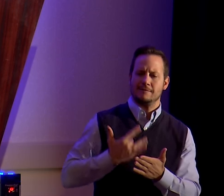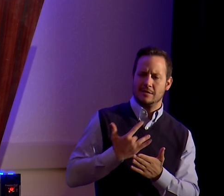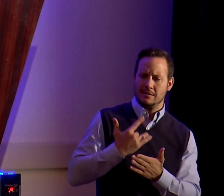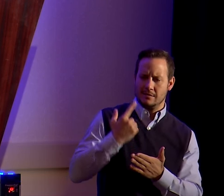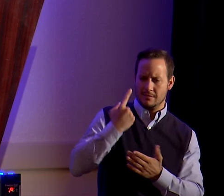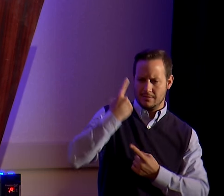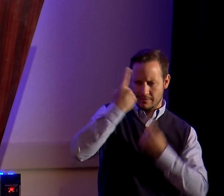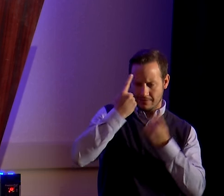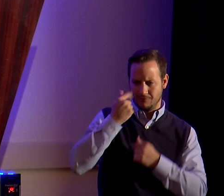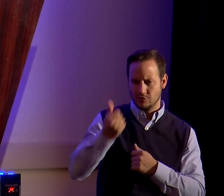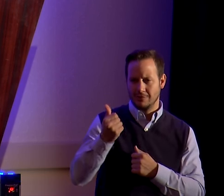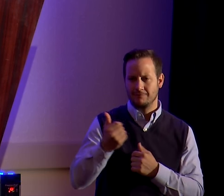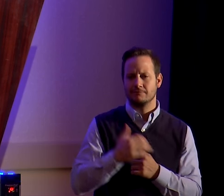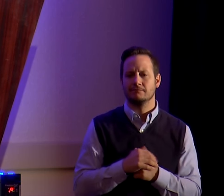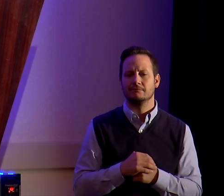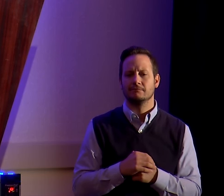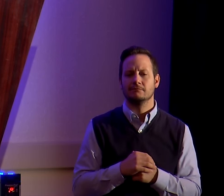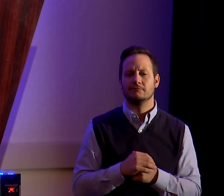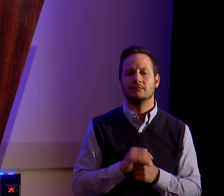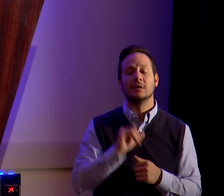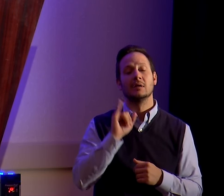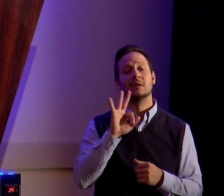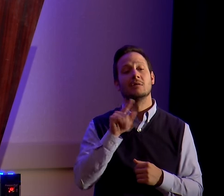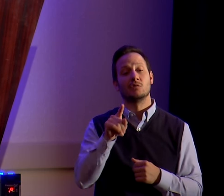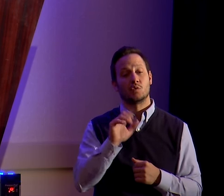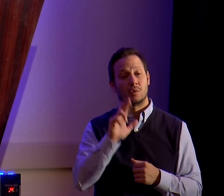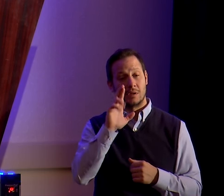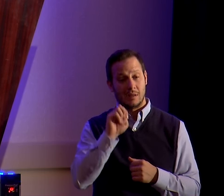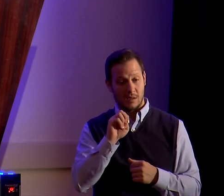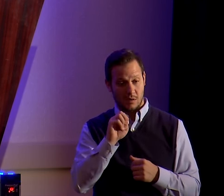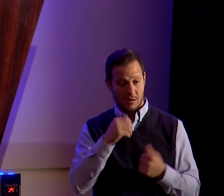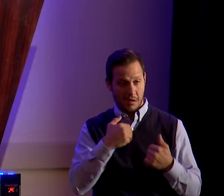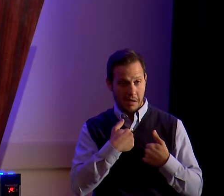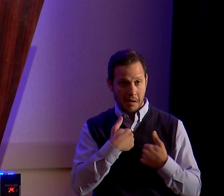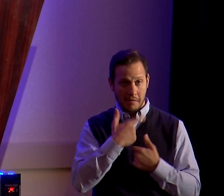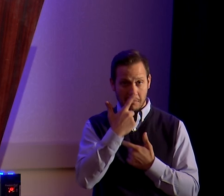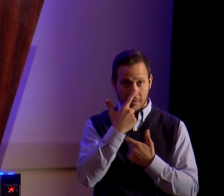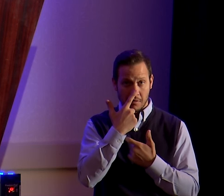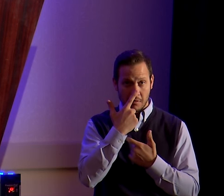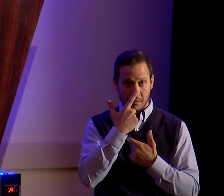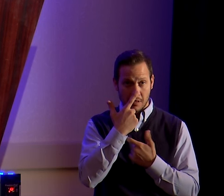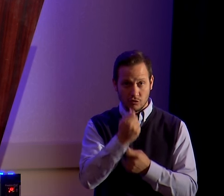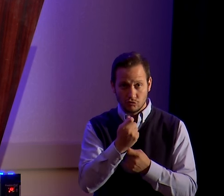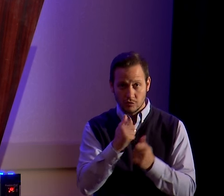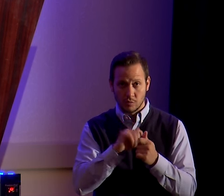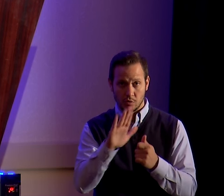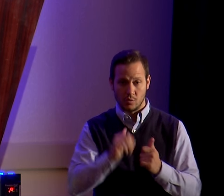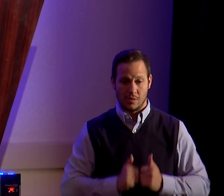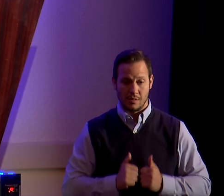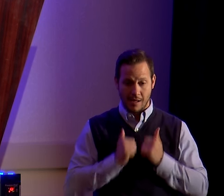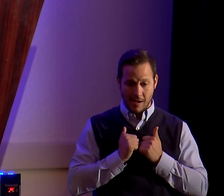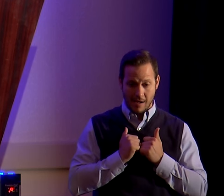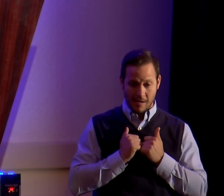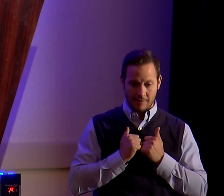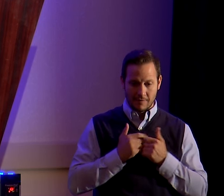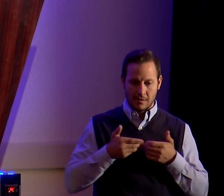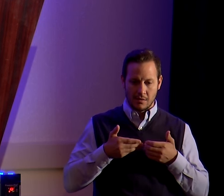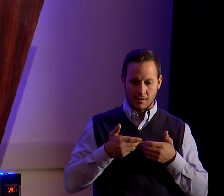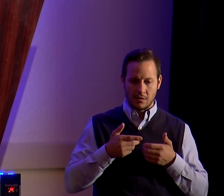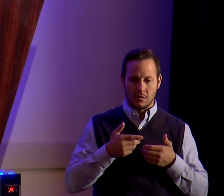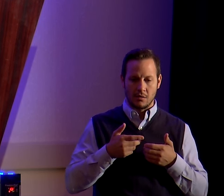yourself. If you care to have a spiritual interest in your life, let your belief be